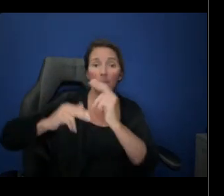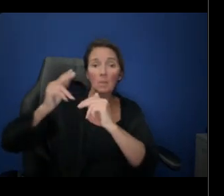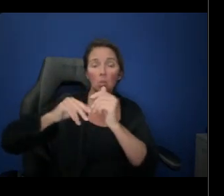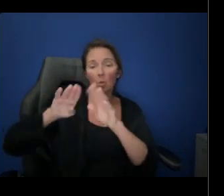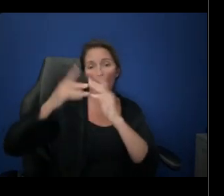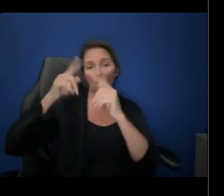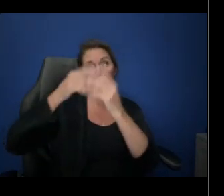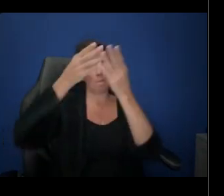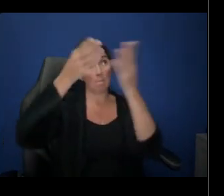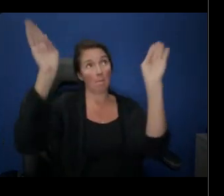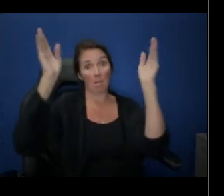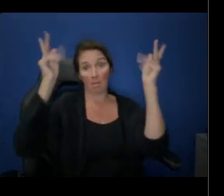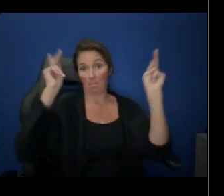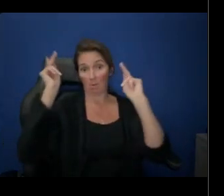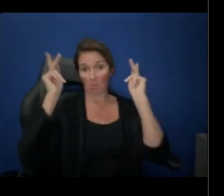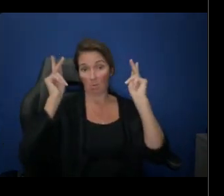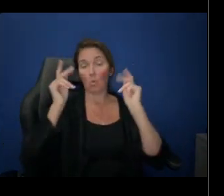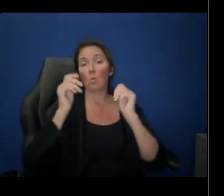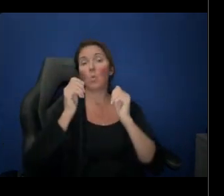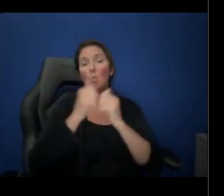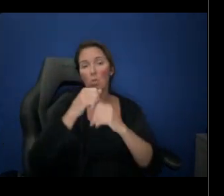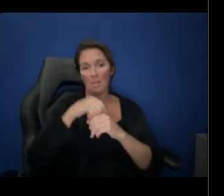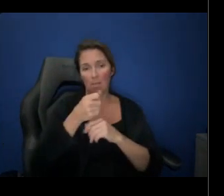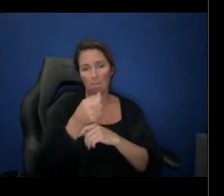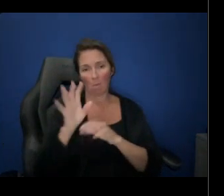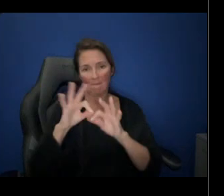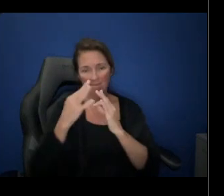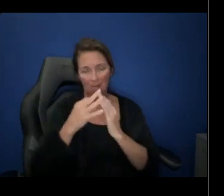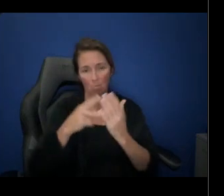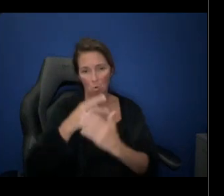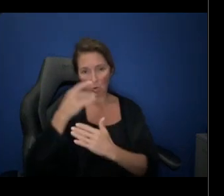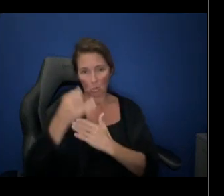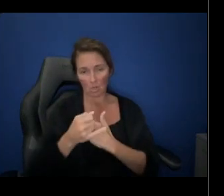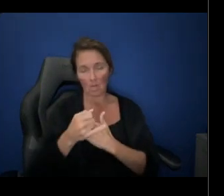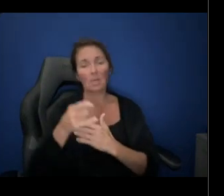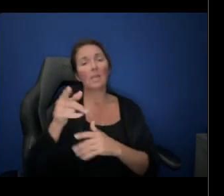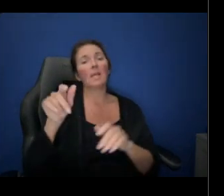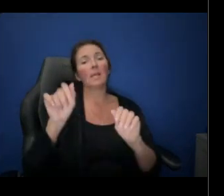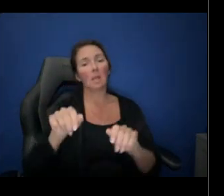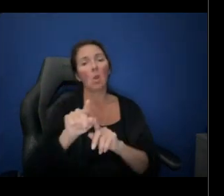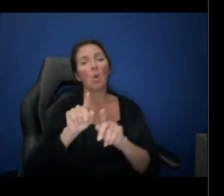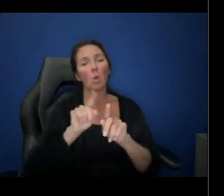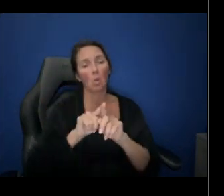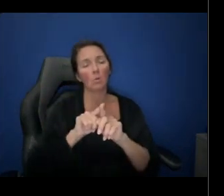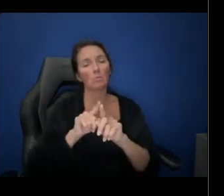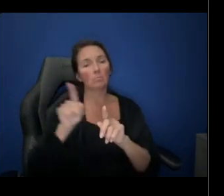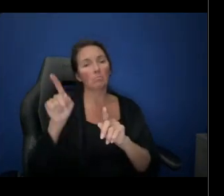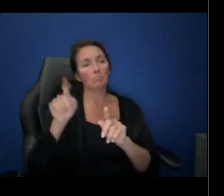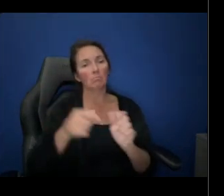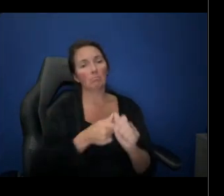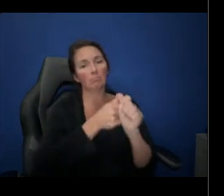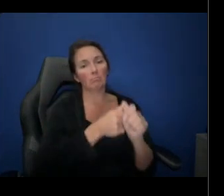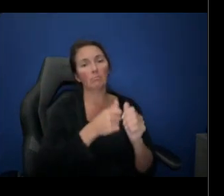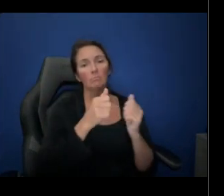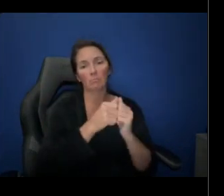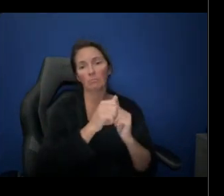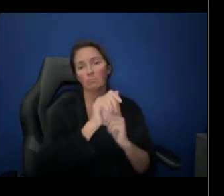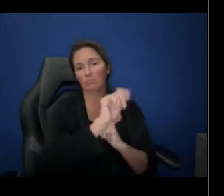the public within a multifamily project may also be subject to the Americans